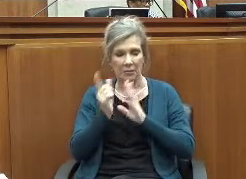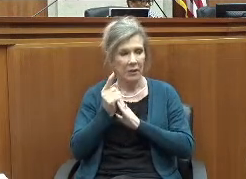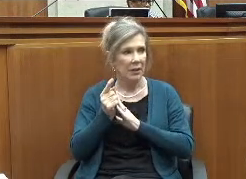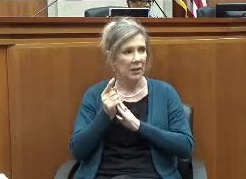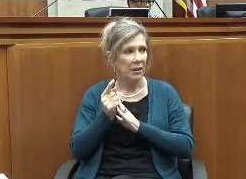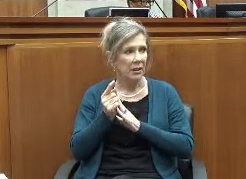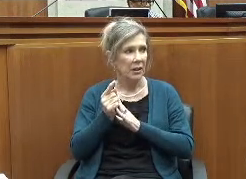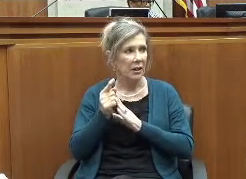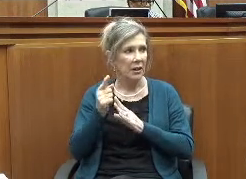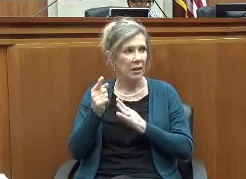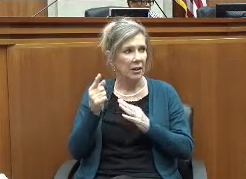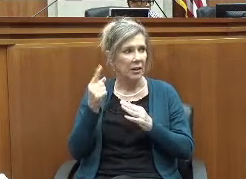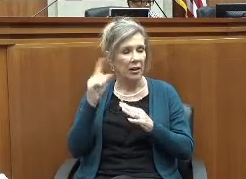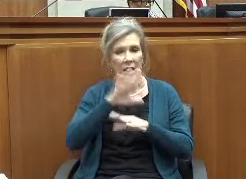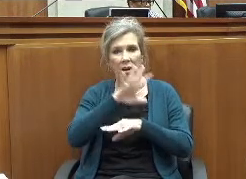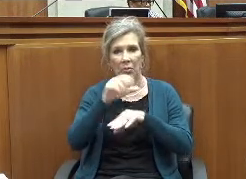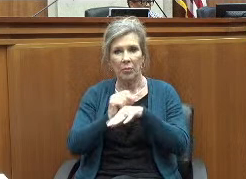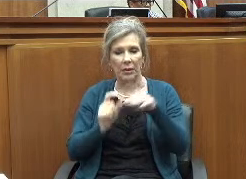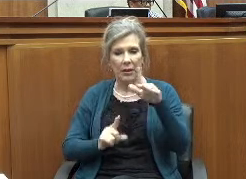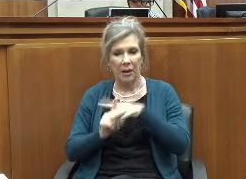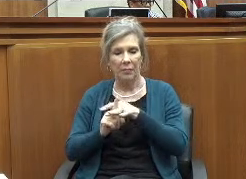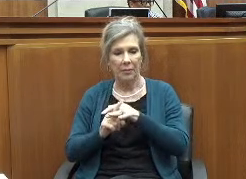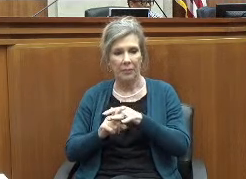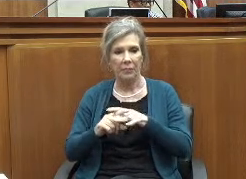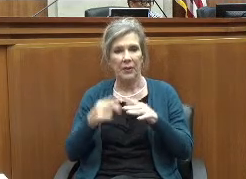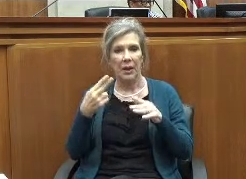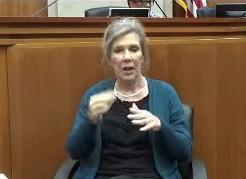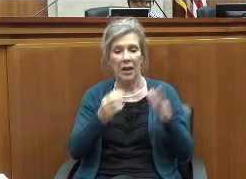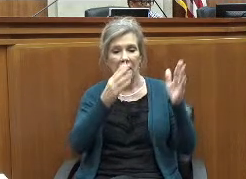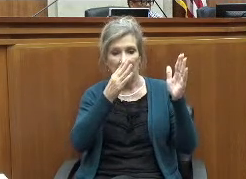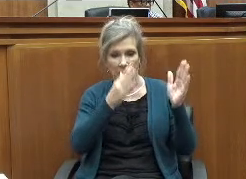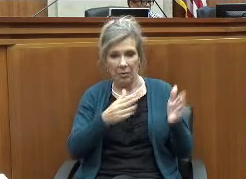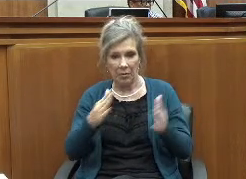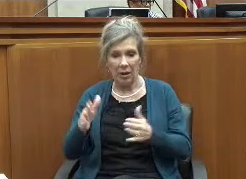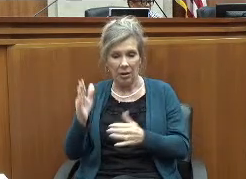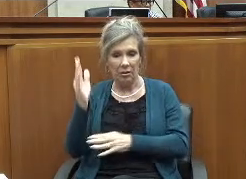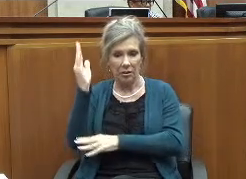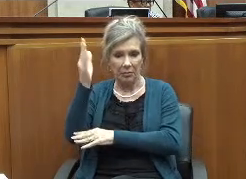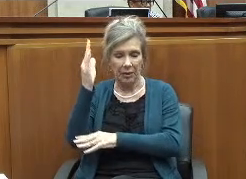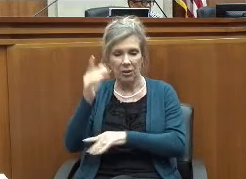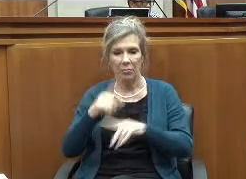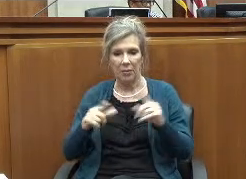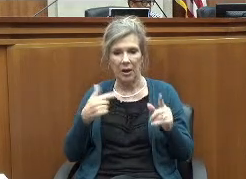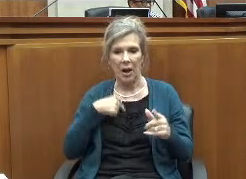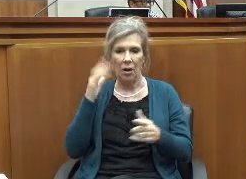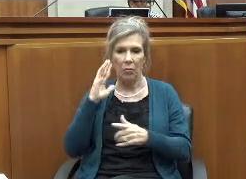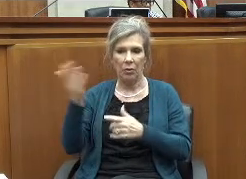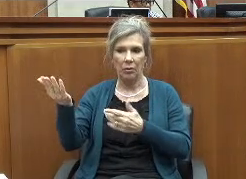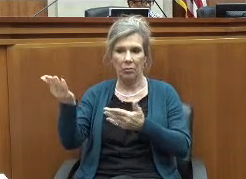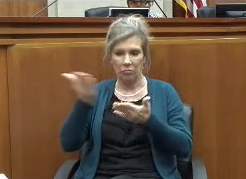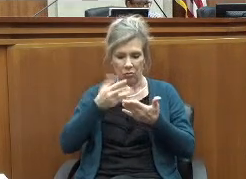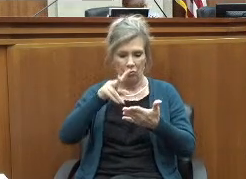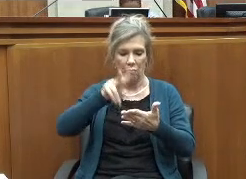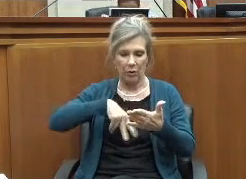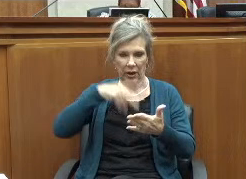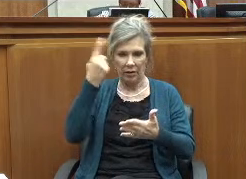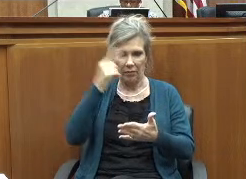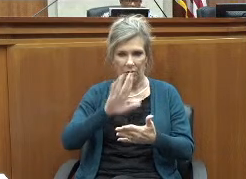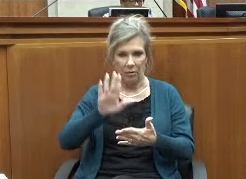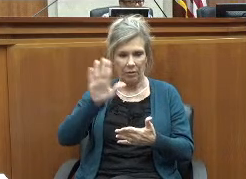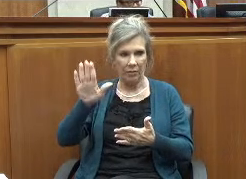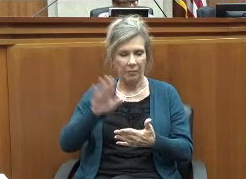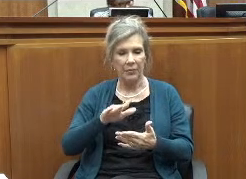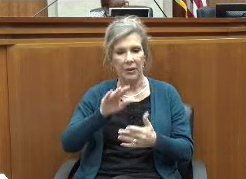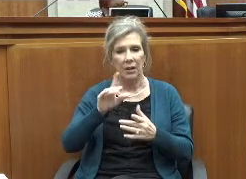meeting to attend. So he prepared a speech, and I'm going to read his speech on his behalf.